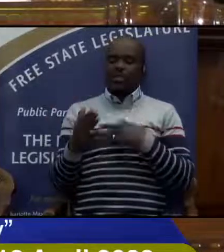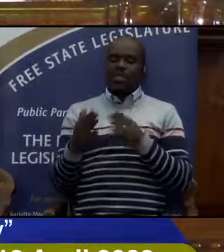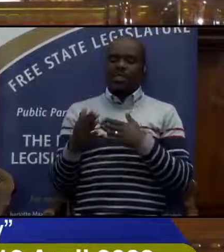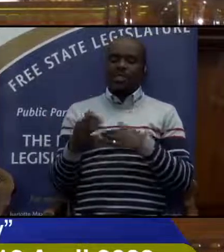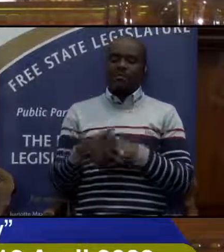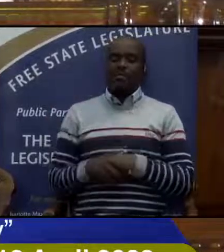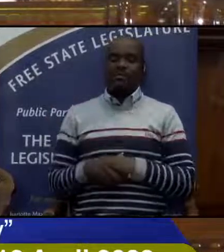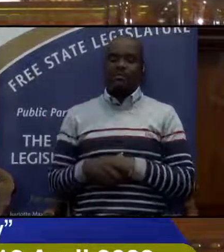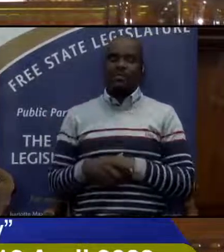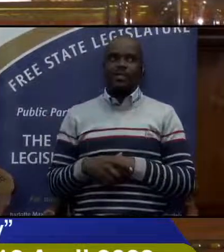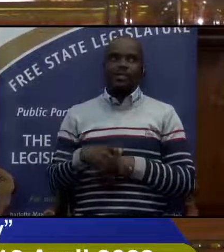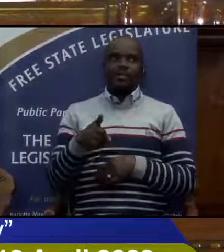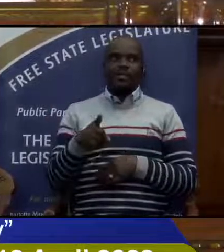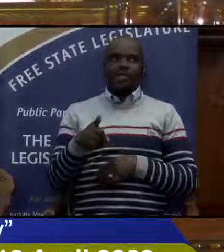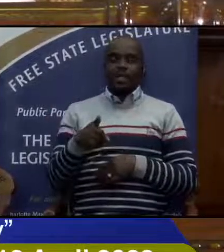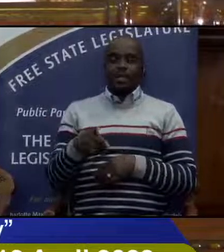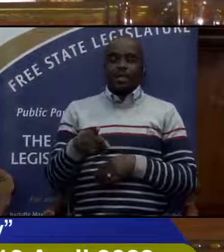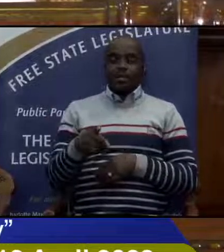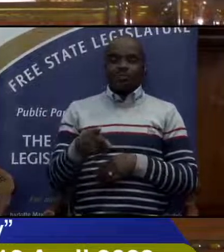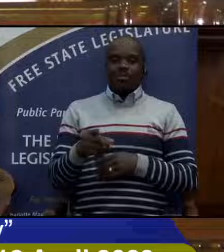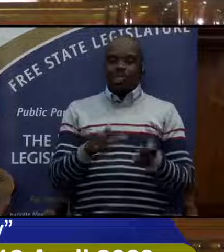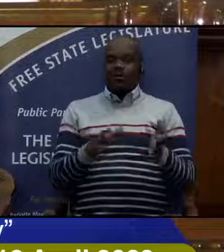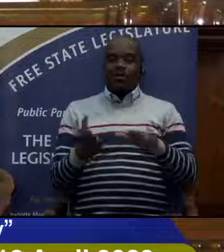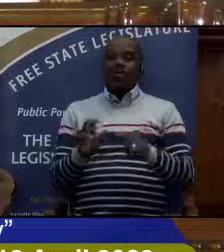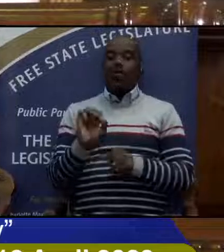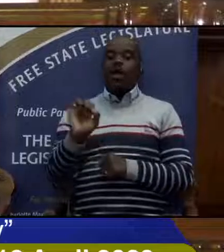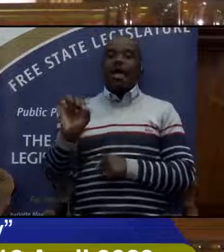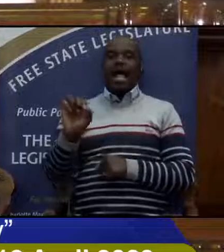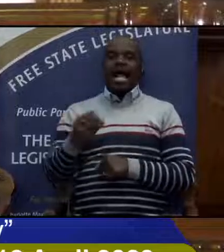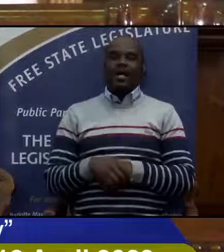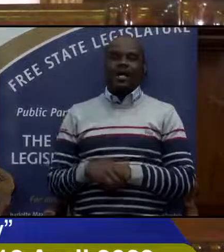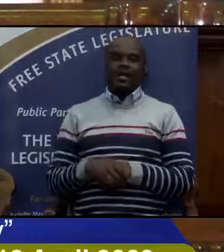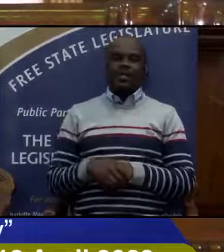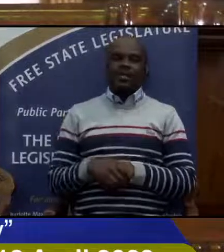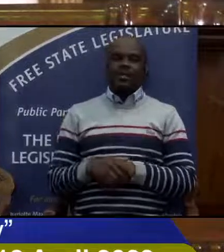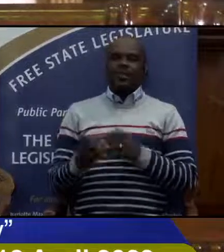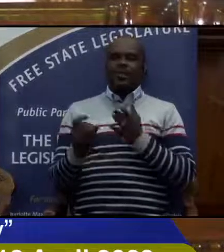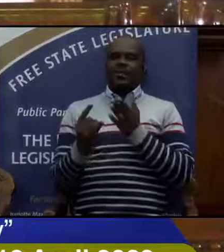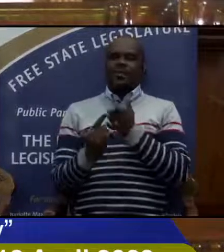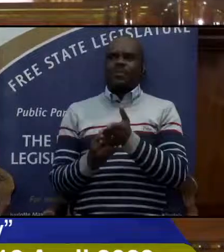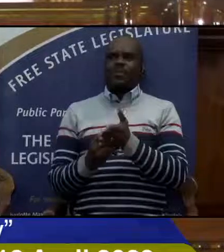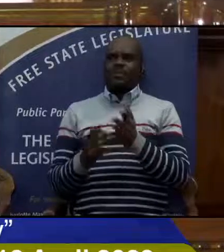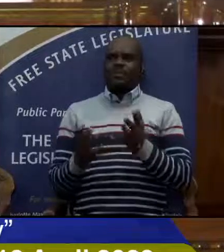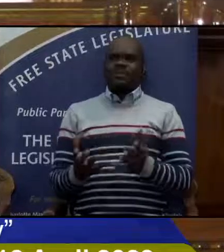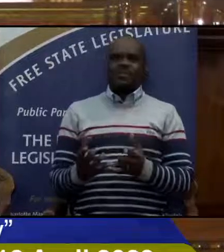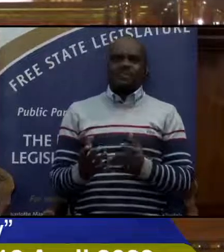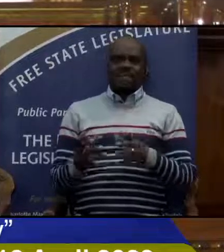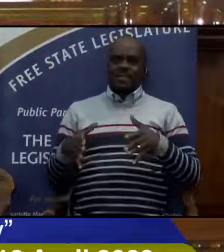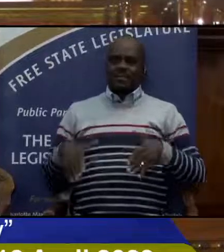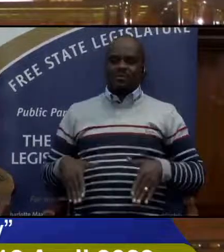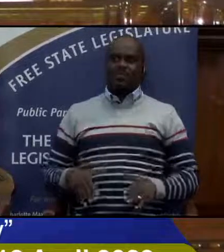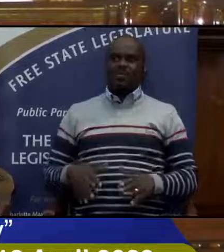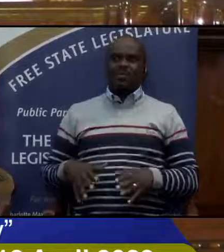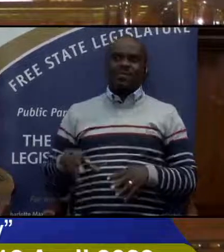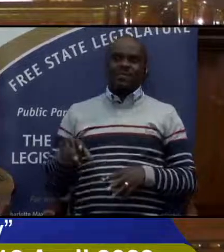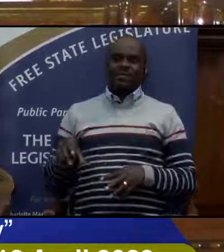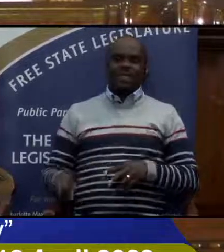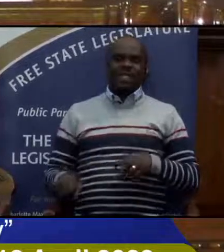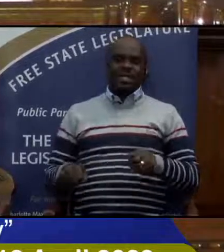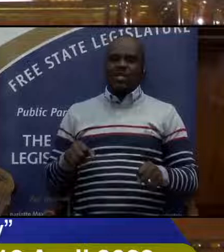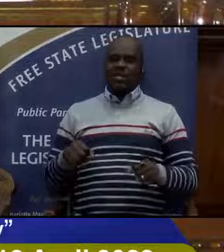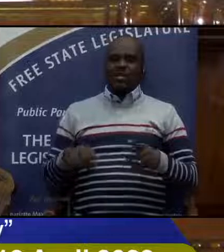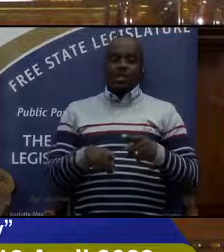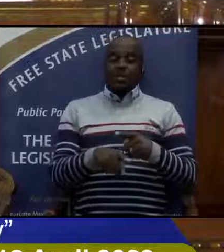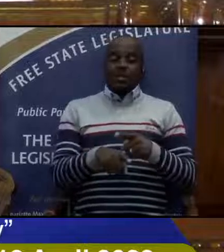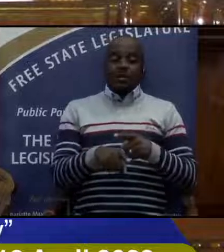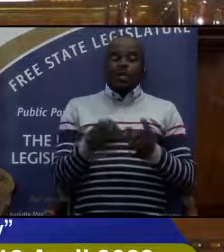government. The access to state resources and entitlement by ANC cadres were there. It's our turn to